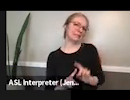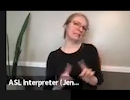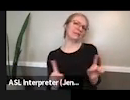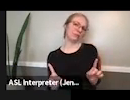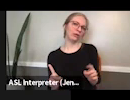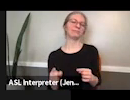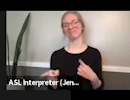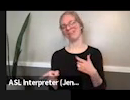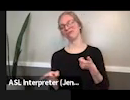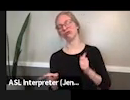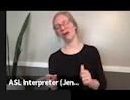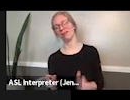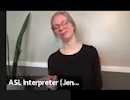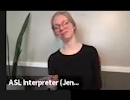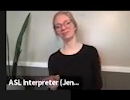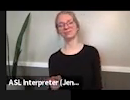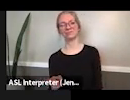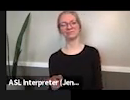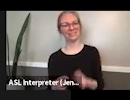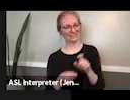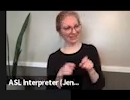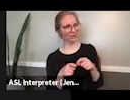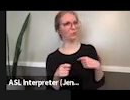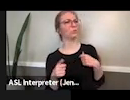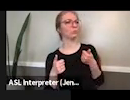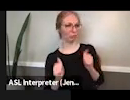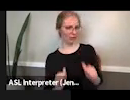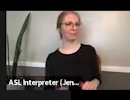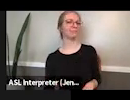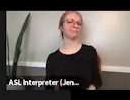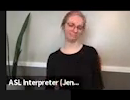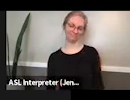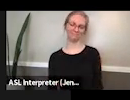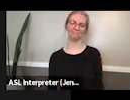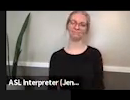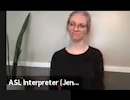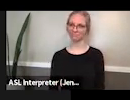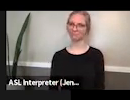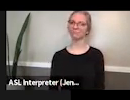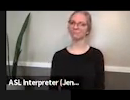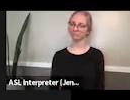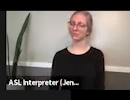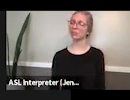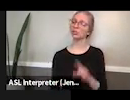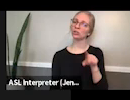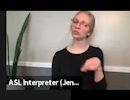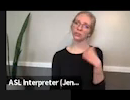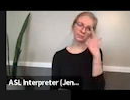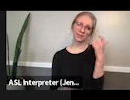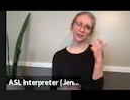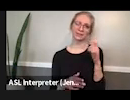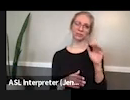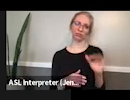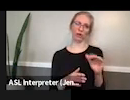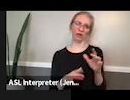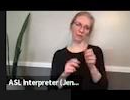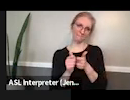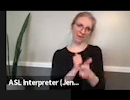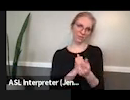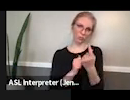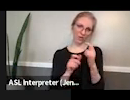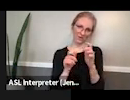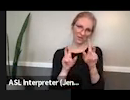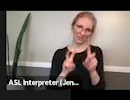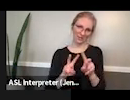tried. And that's exactly what I say. And just because a kid might have passed one assessment that says he doesn't have